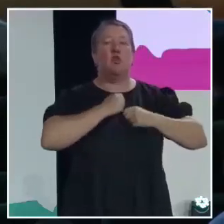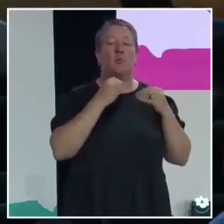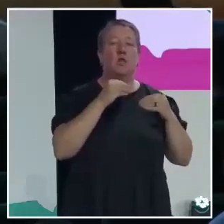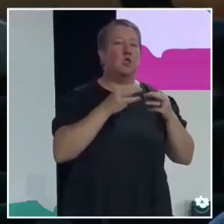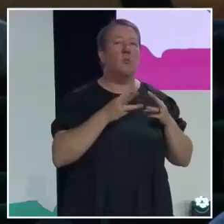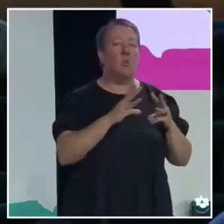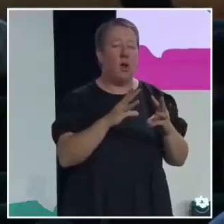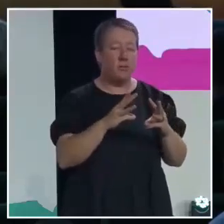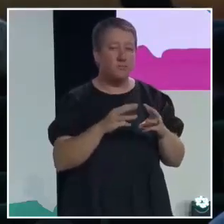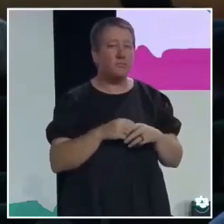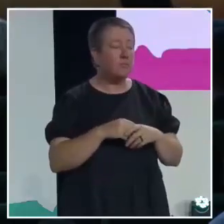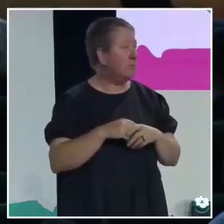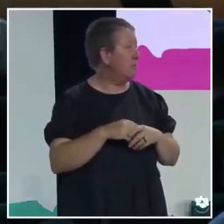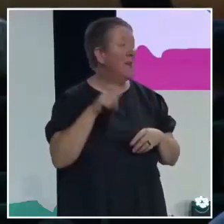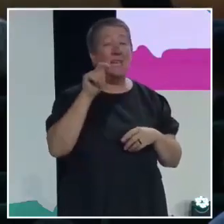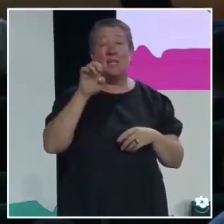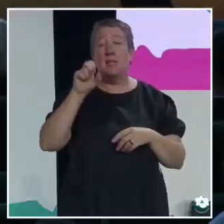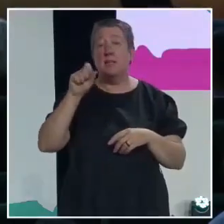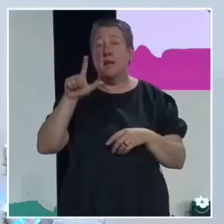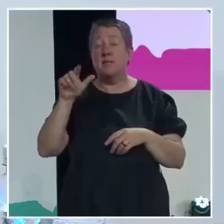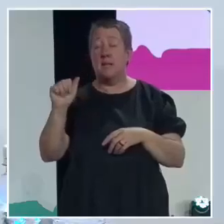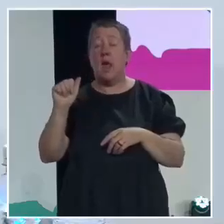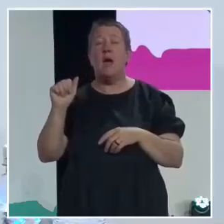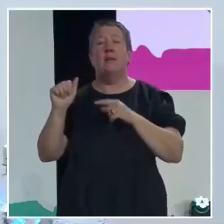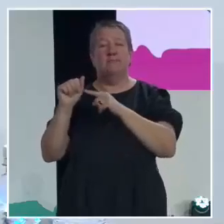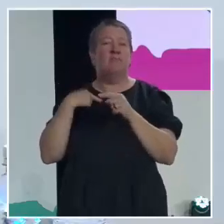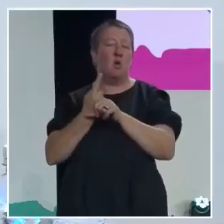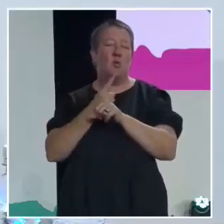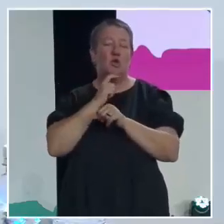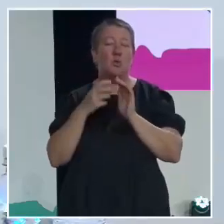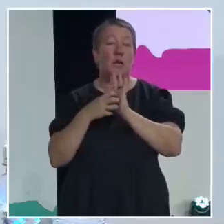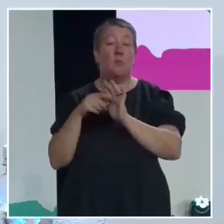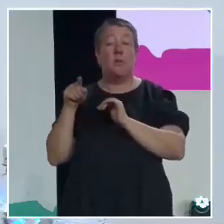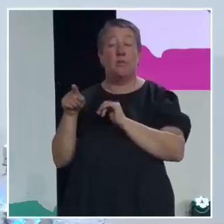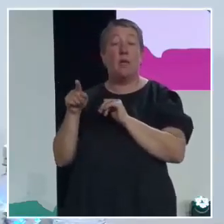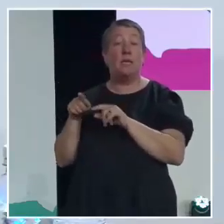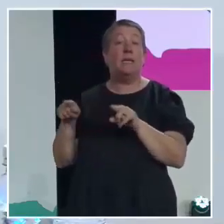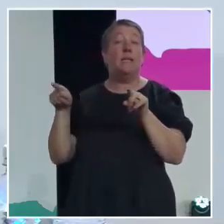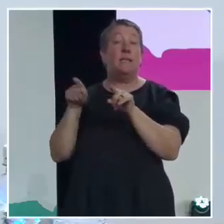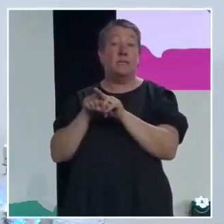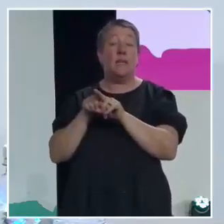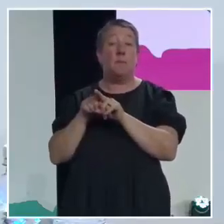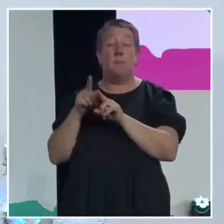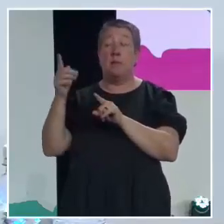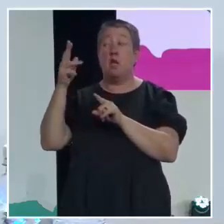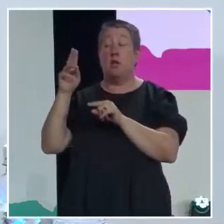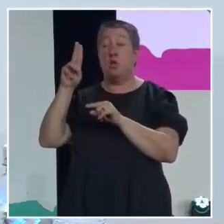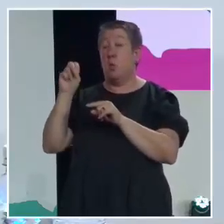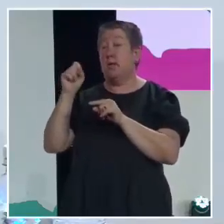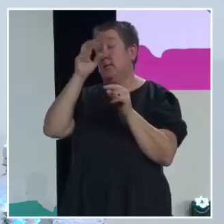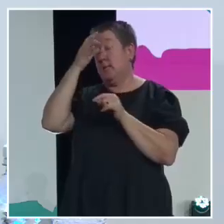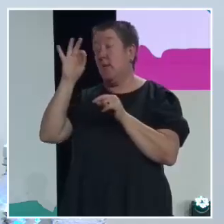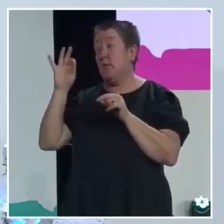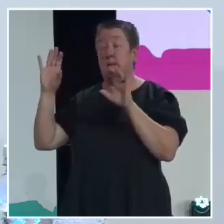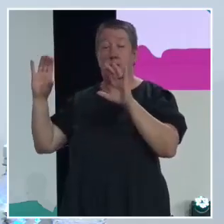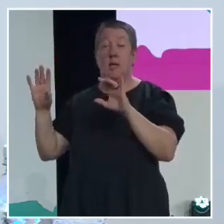given that the leader of Tesla is talking a lot out there. Tesla got the same amount of money from the US government, right,